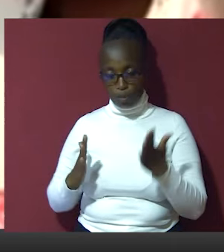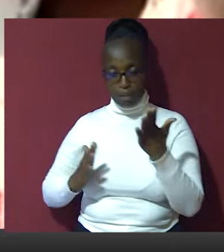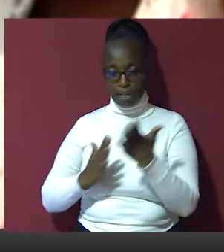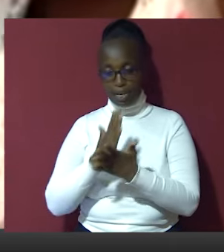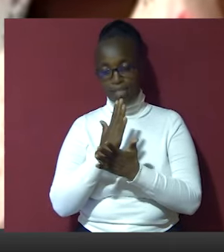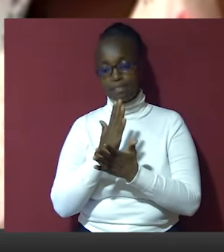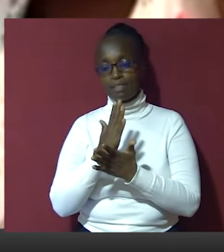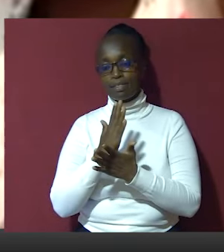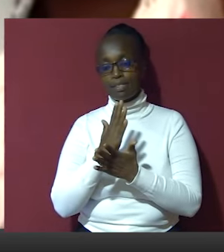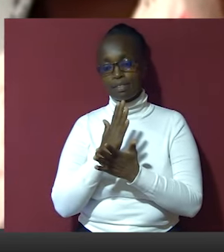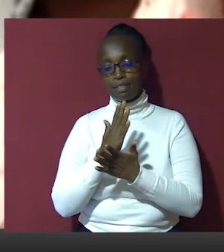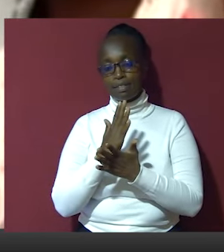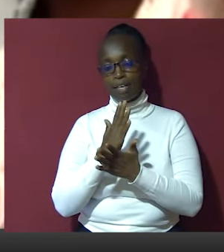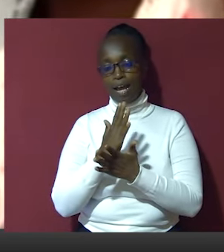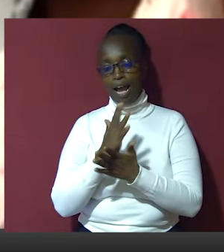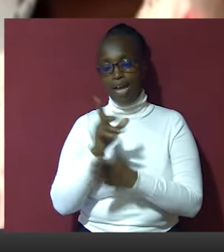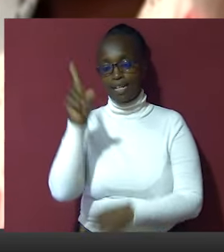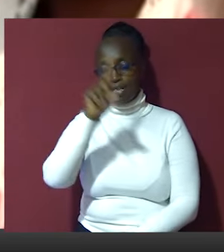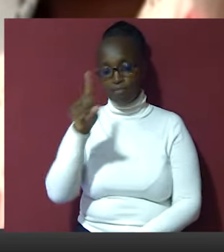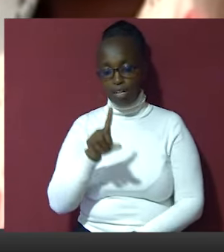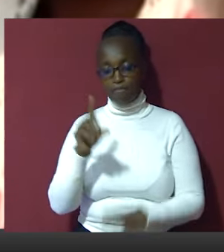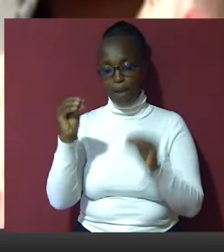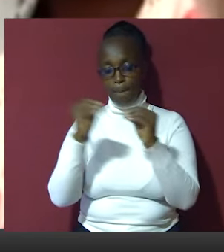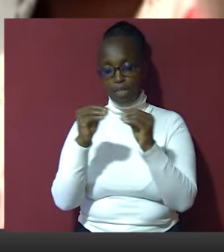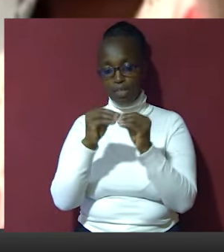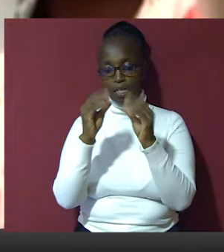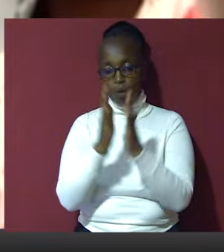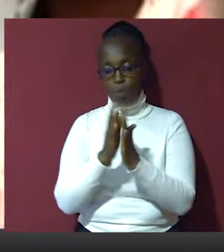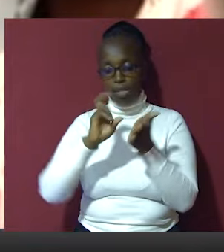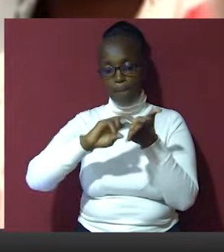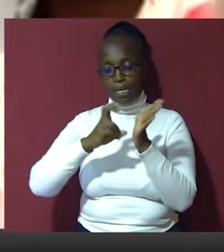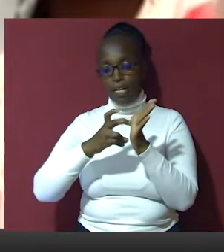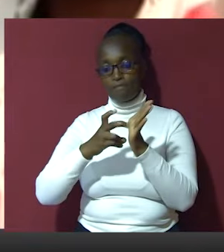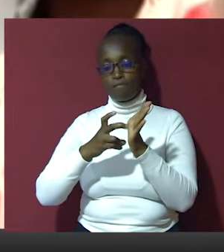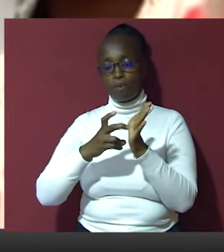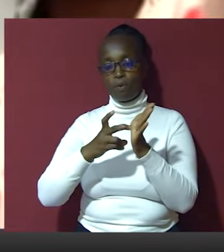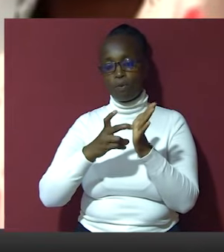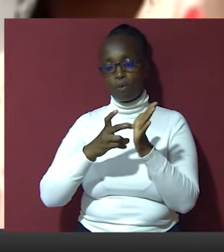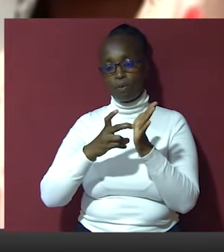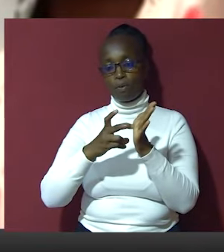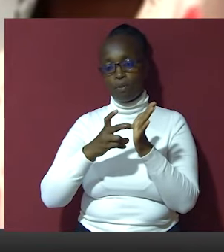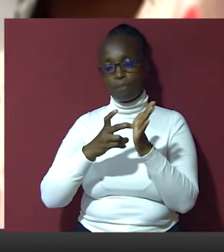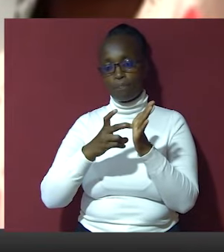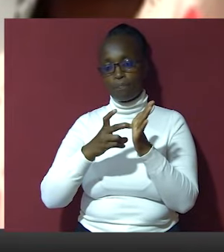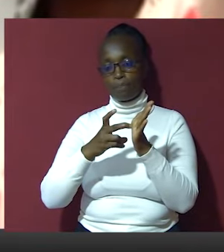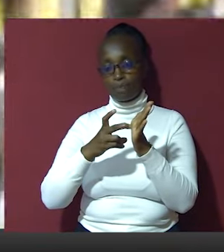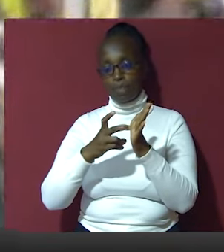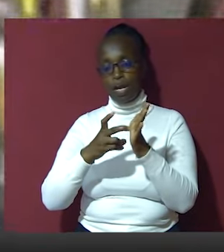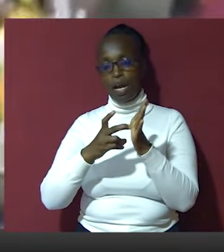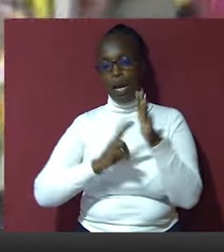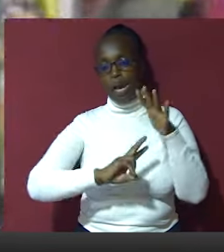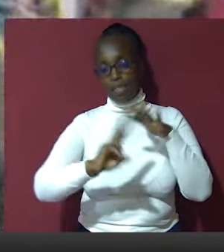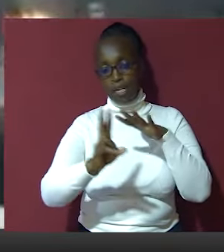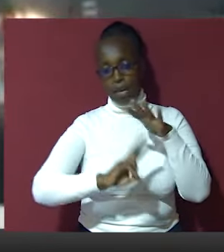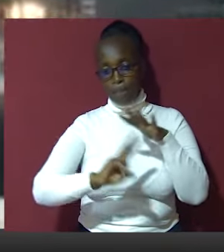rights violations are rarely met with accountability or meaningful remedies for affected victims.